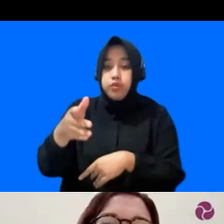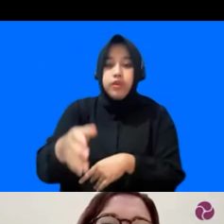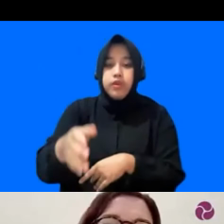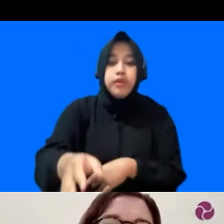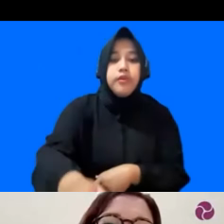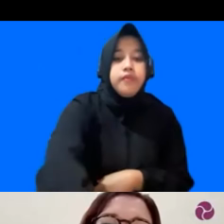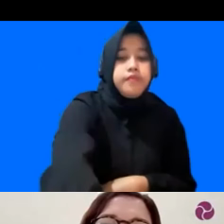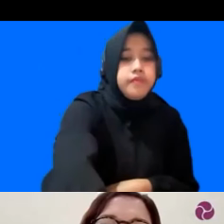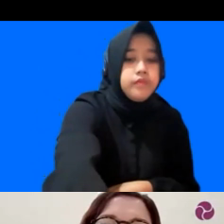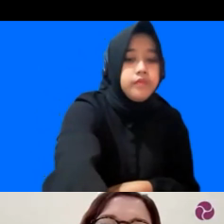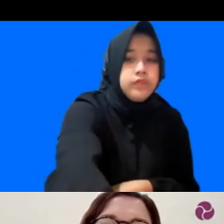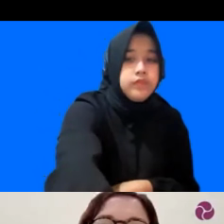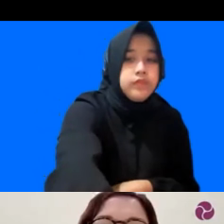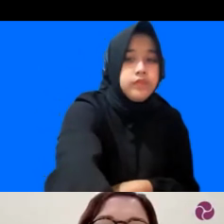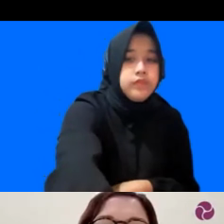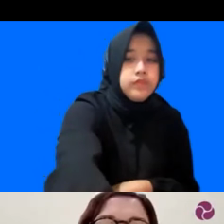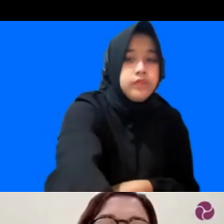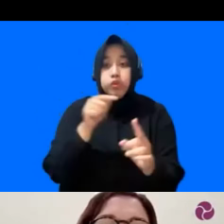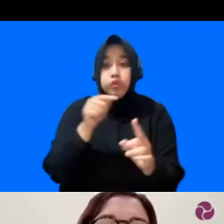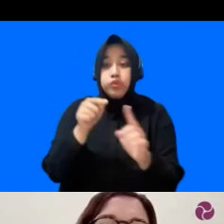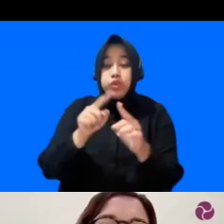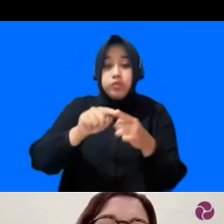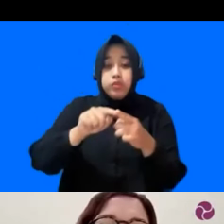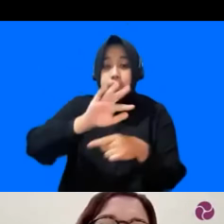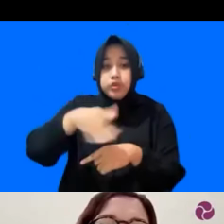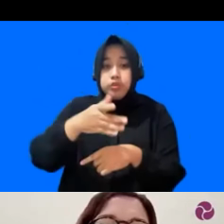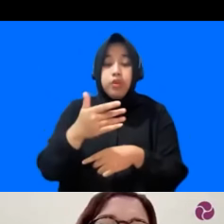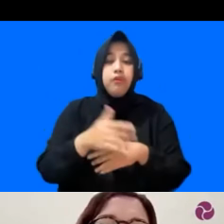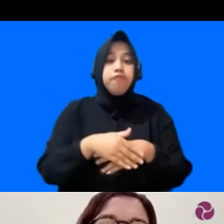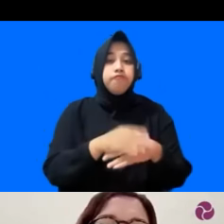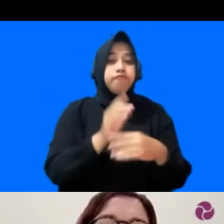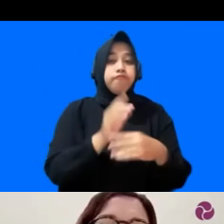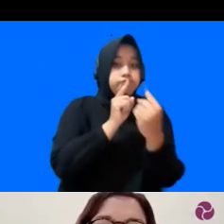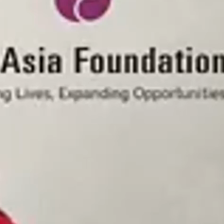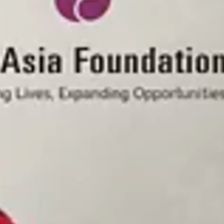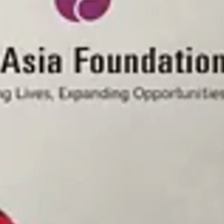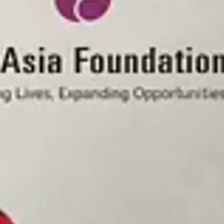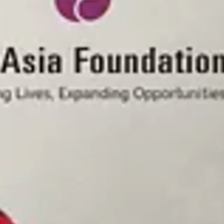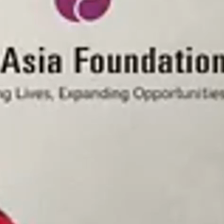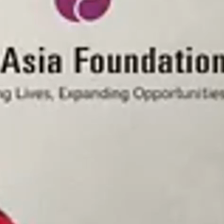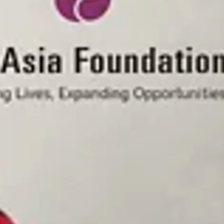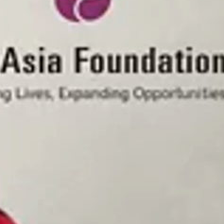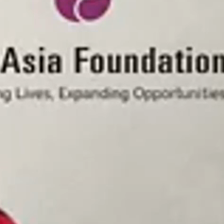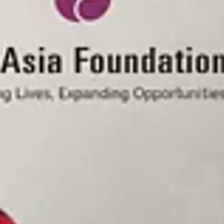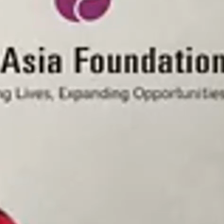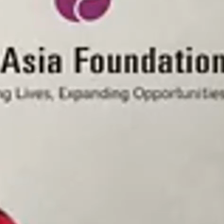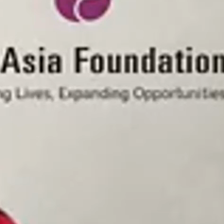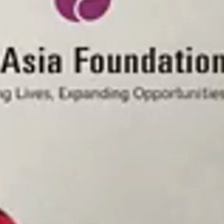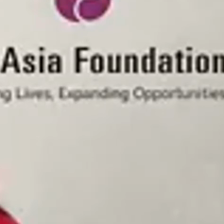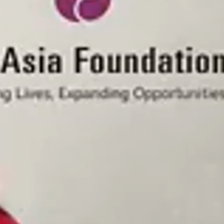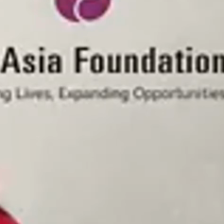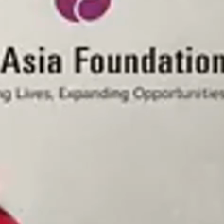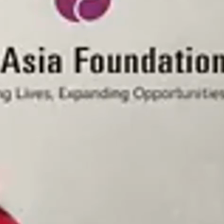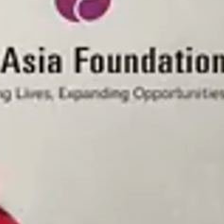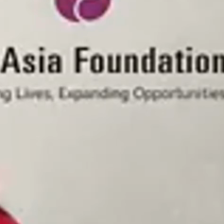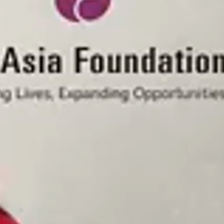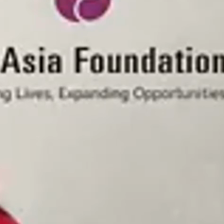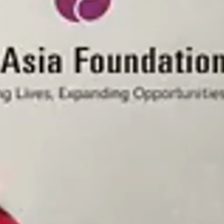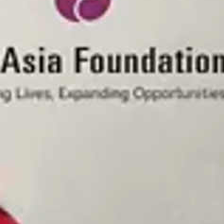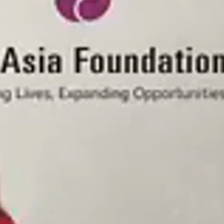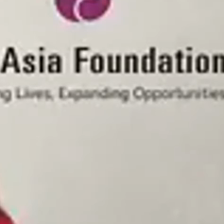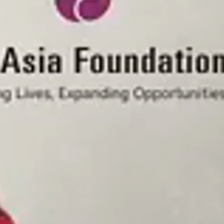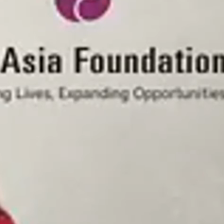share and interact with the ideas that are being talked about at the time. All right, so with that,